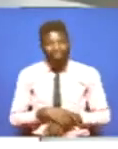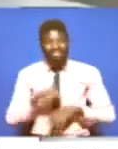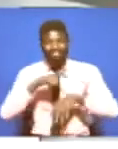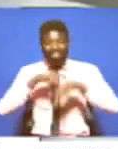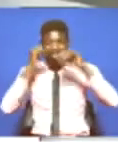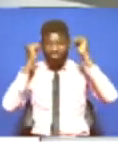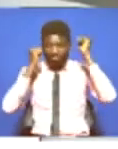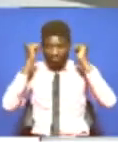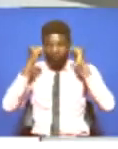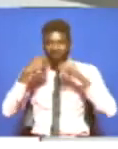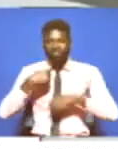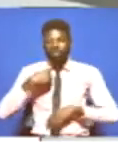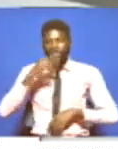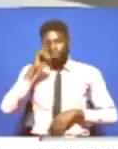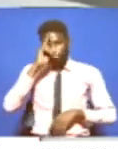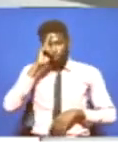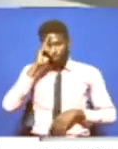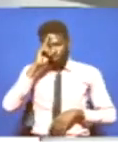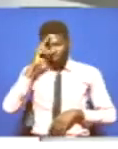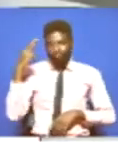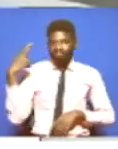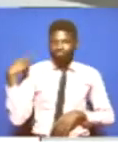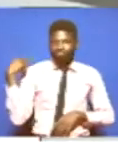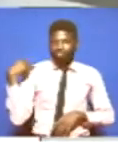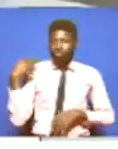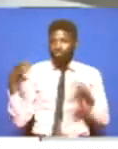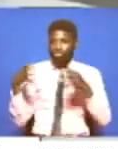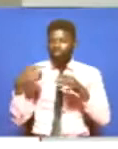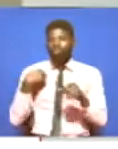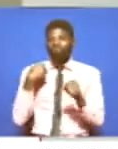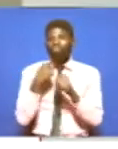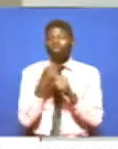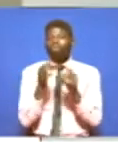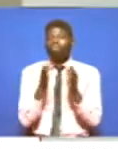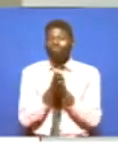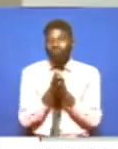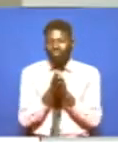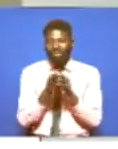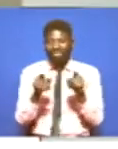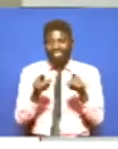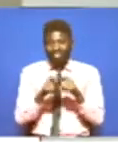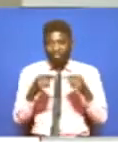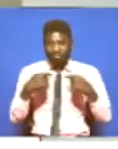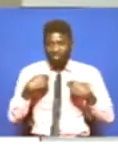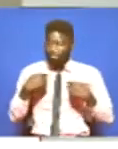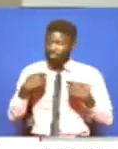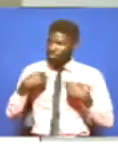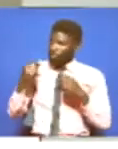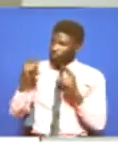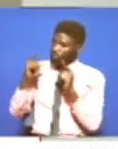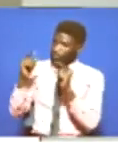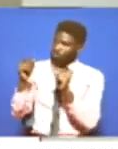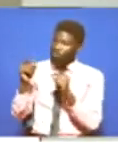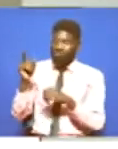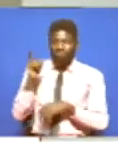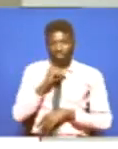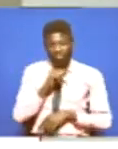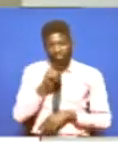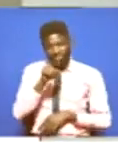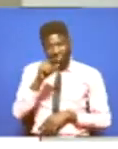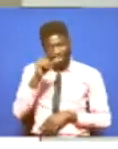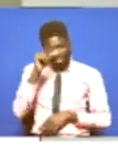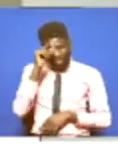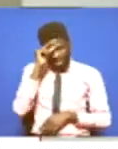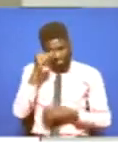and with the fellows that I associated with as officers like me, I told them that was not the government to